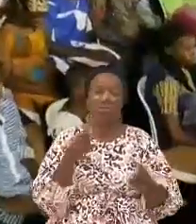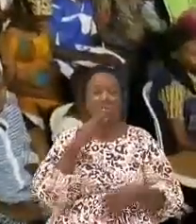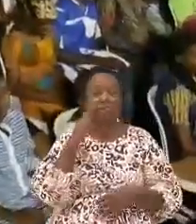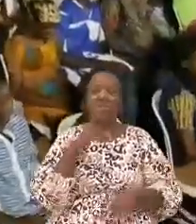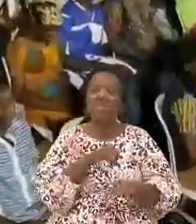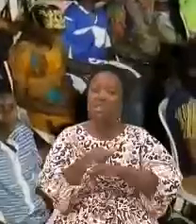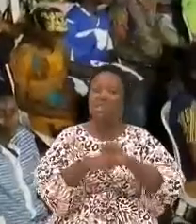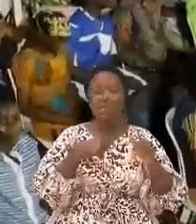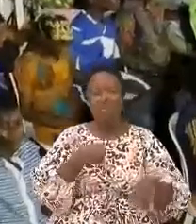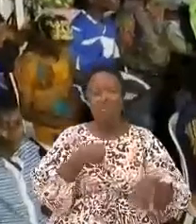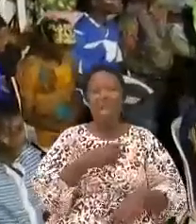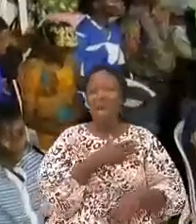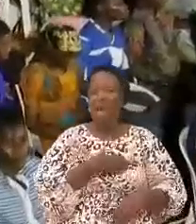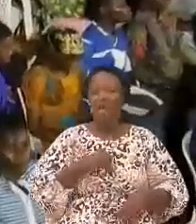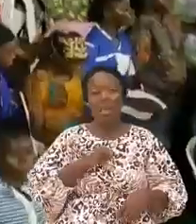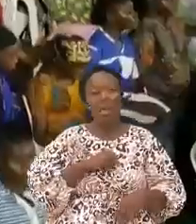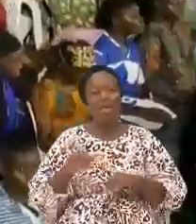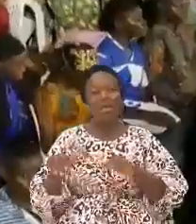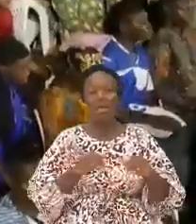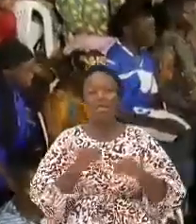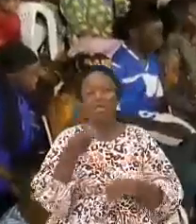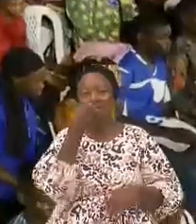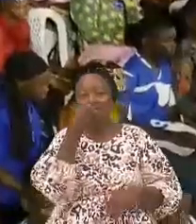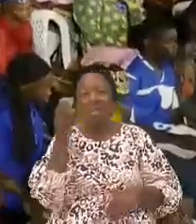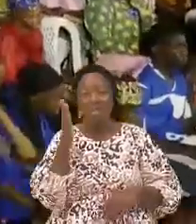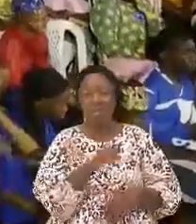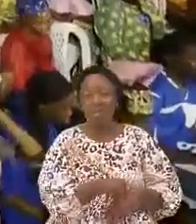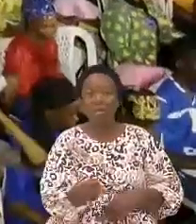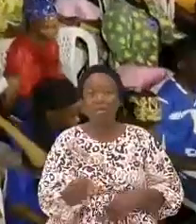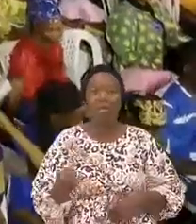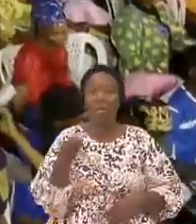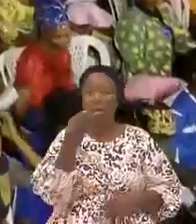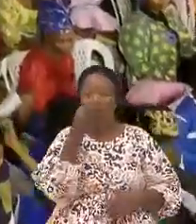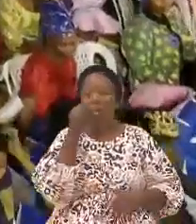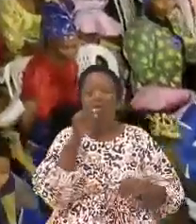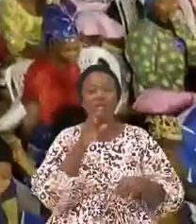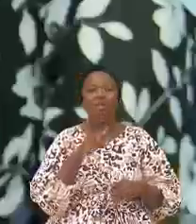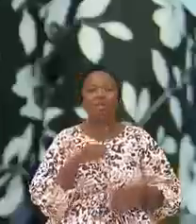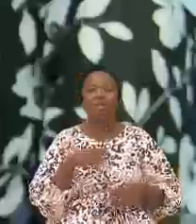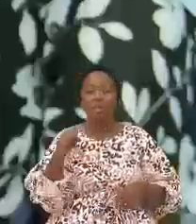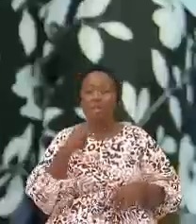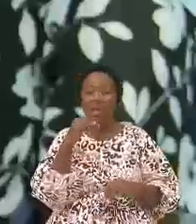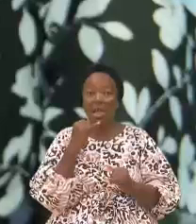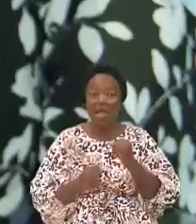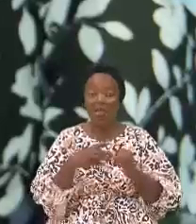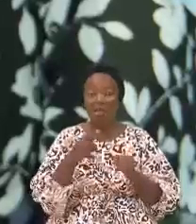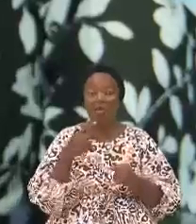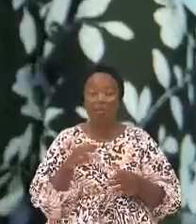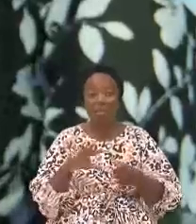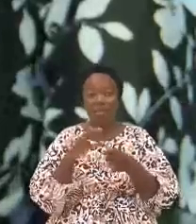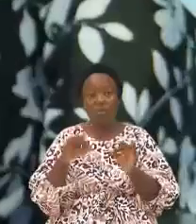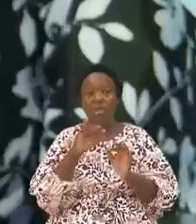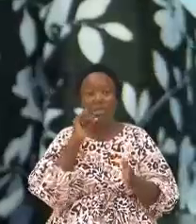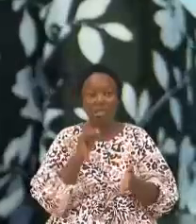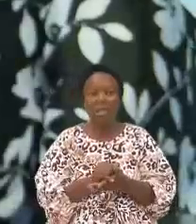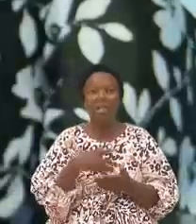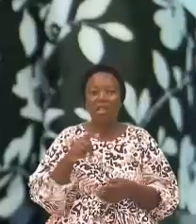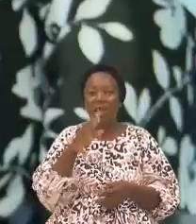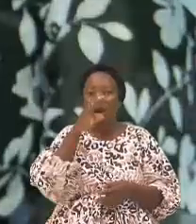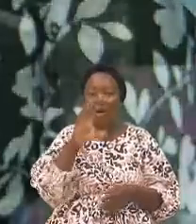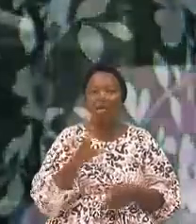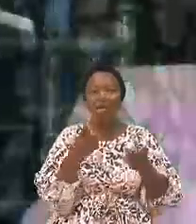that? The serpent beguiled me, and I did eat. The end of the